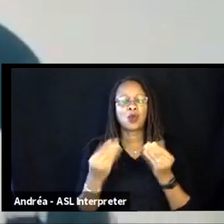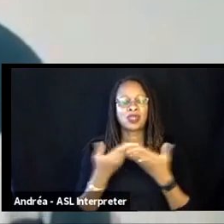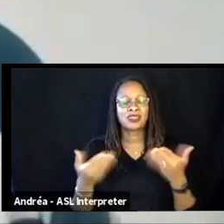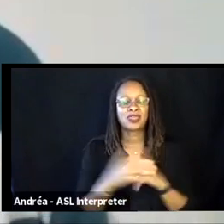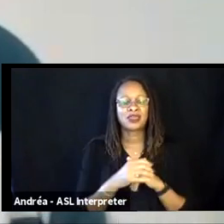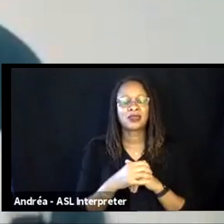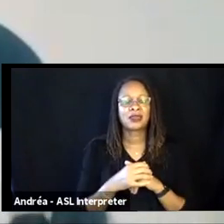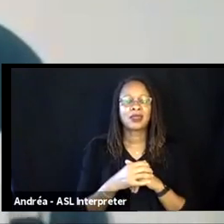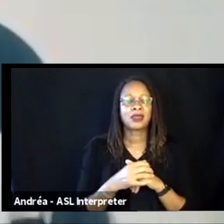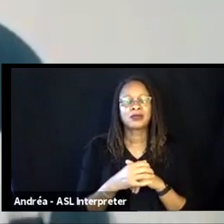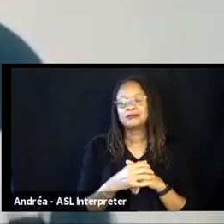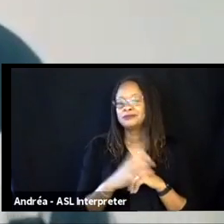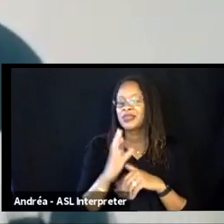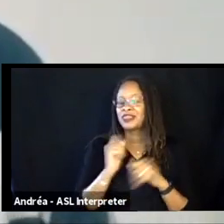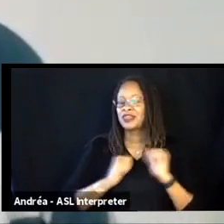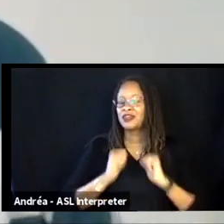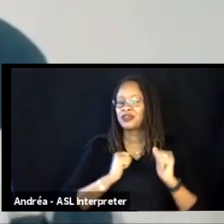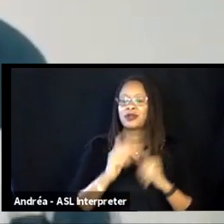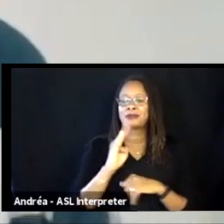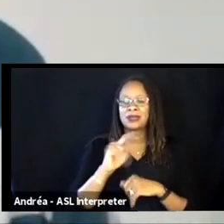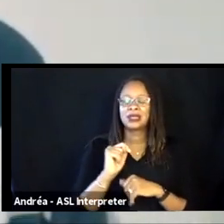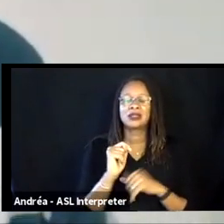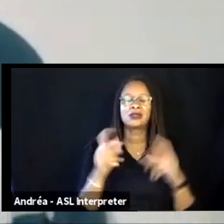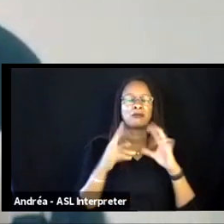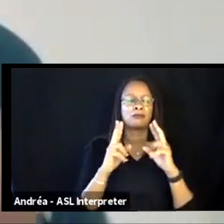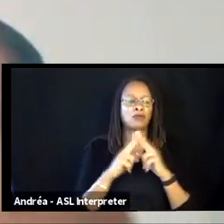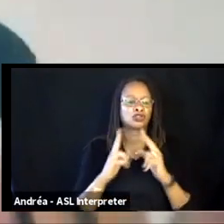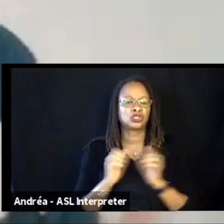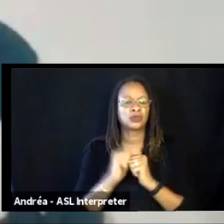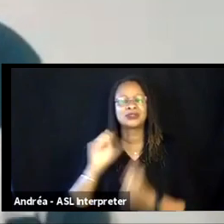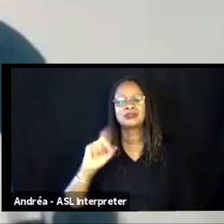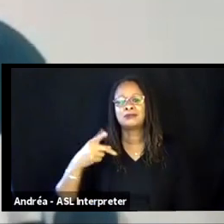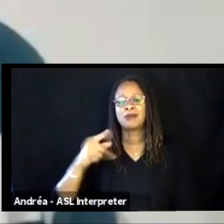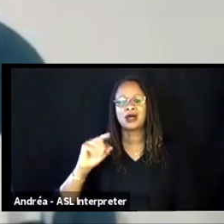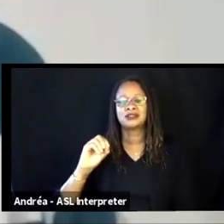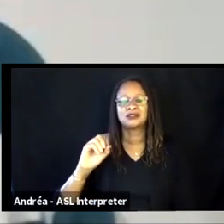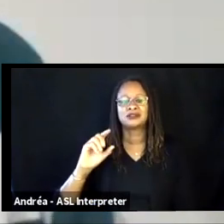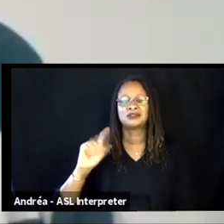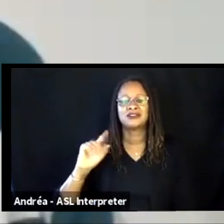Be It program, which is in partnership with Spotify. It's our initiative aiming to achieve